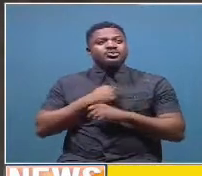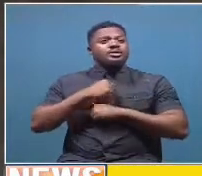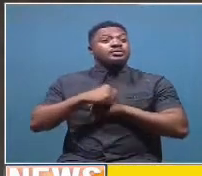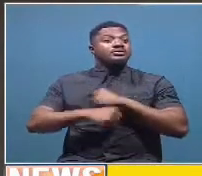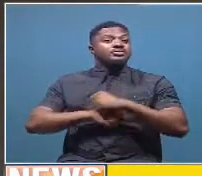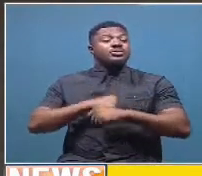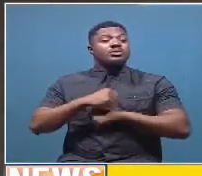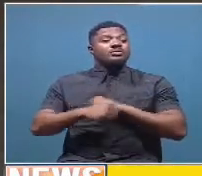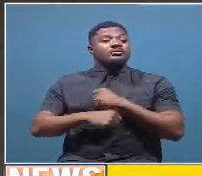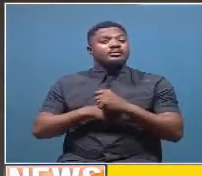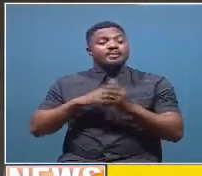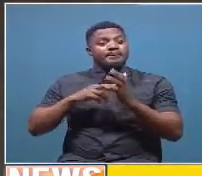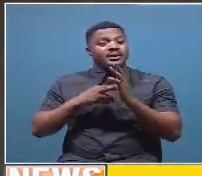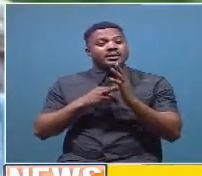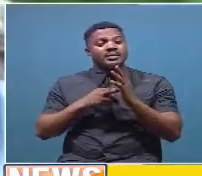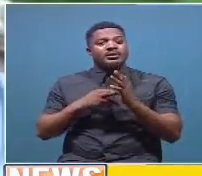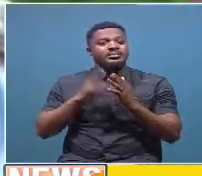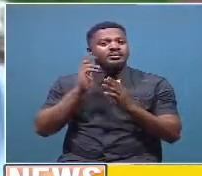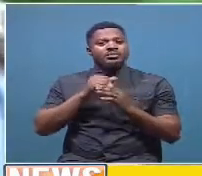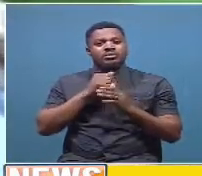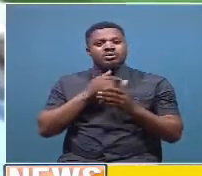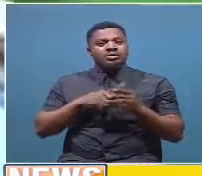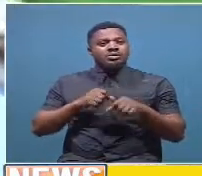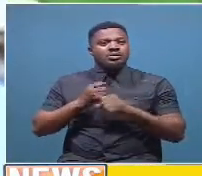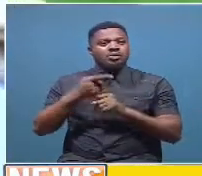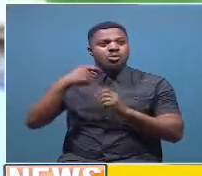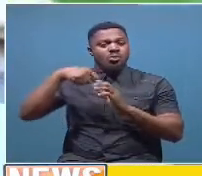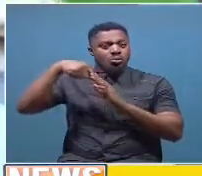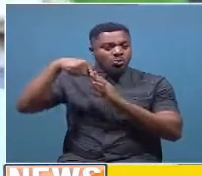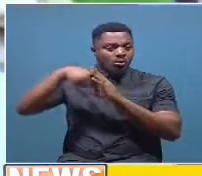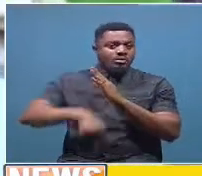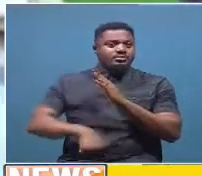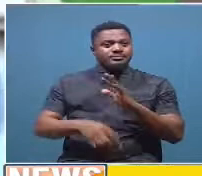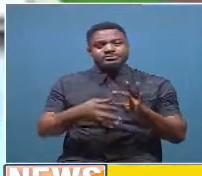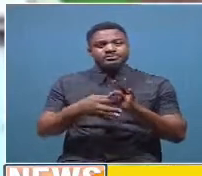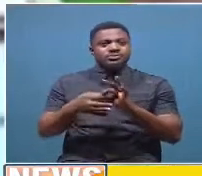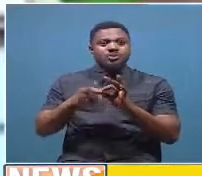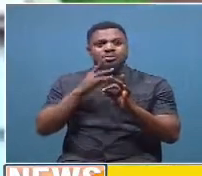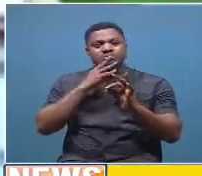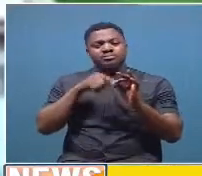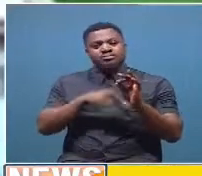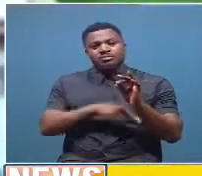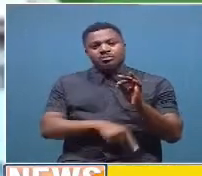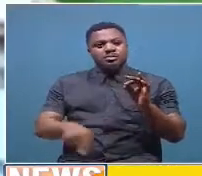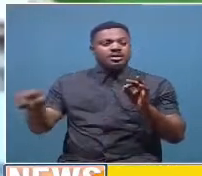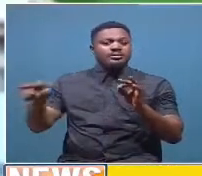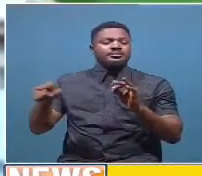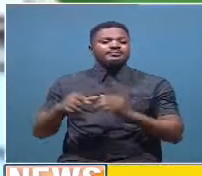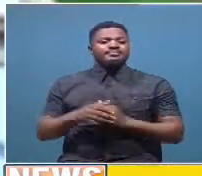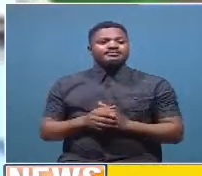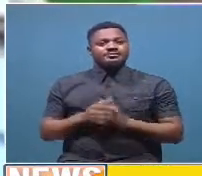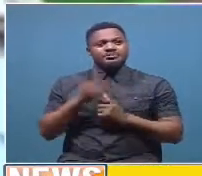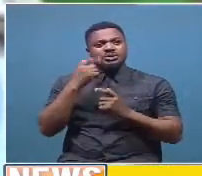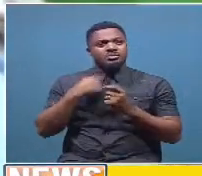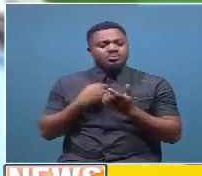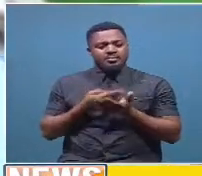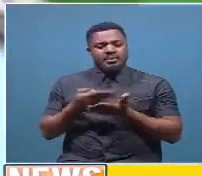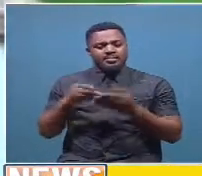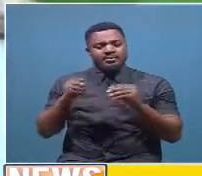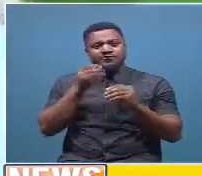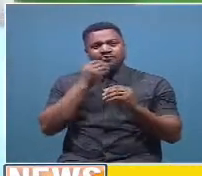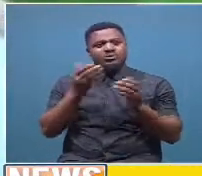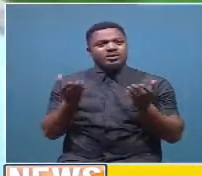amande wo mo yesu a wo mo ye bio wo mo tunko gotenimu na sunu fa gotenimu nko because ye dey duane wa